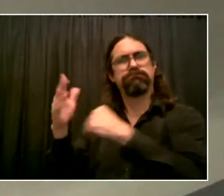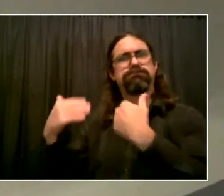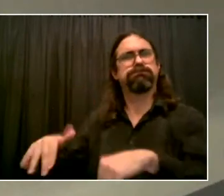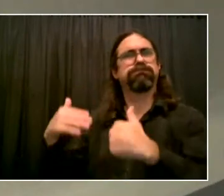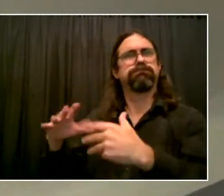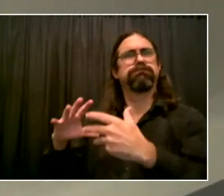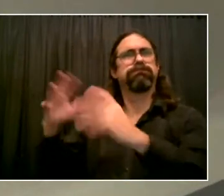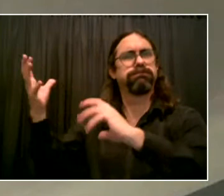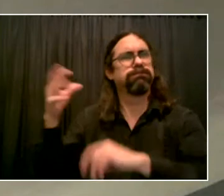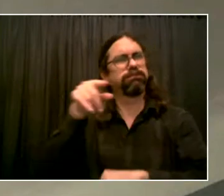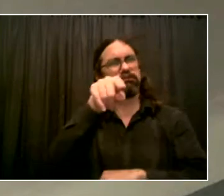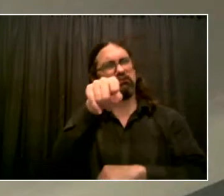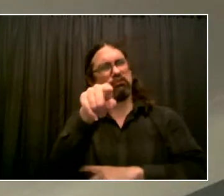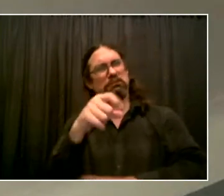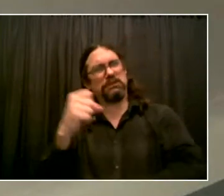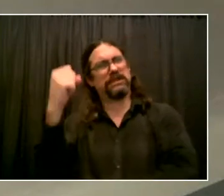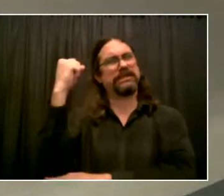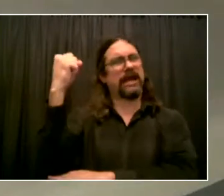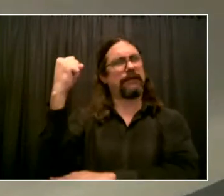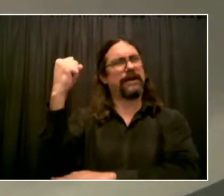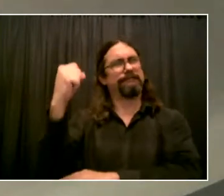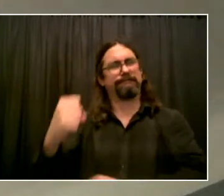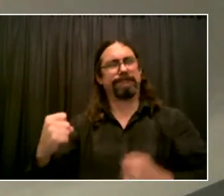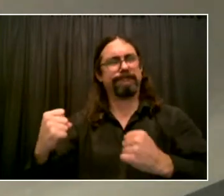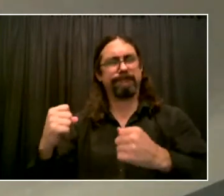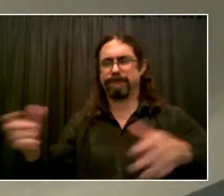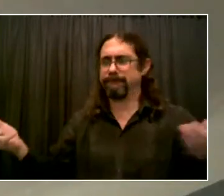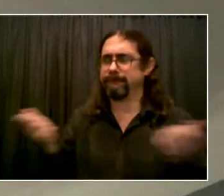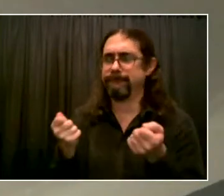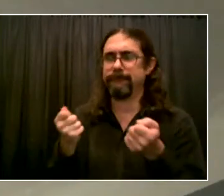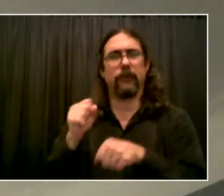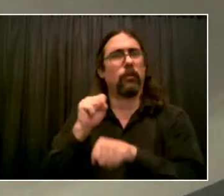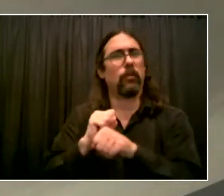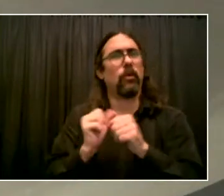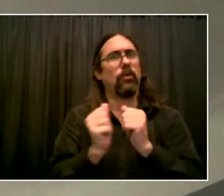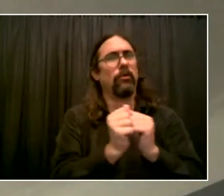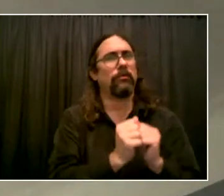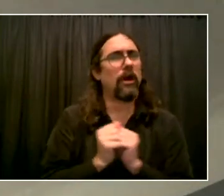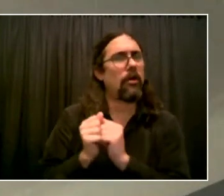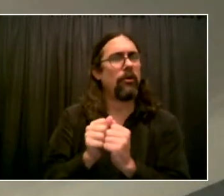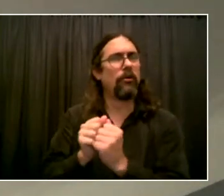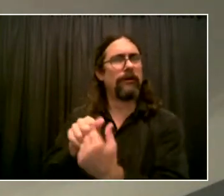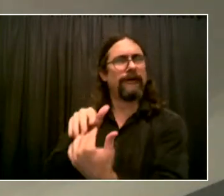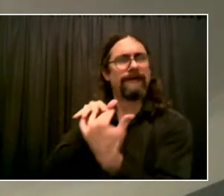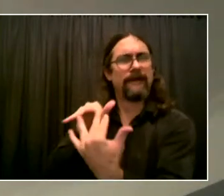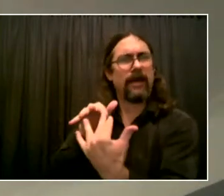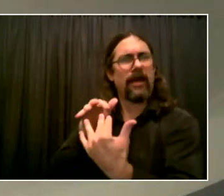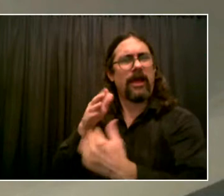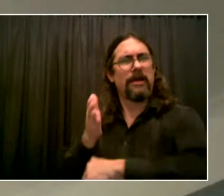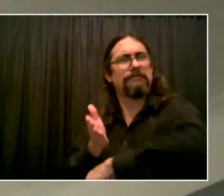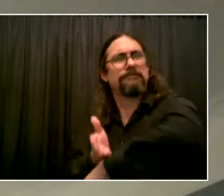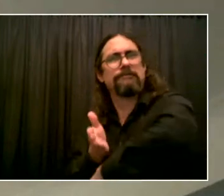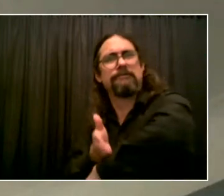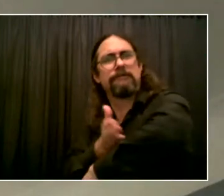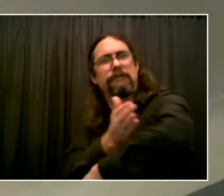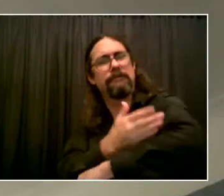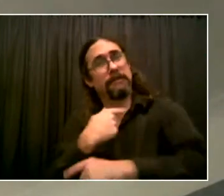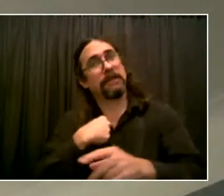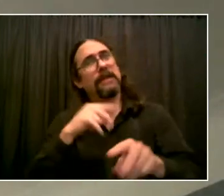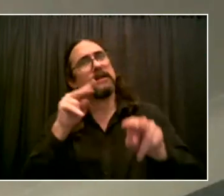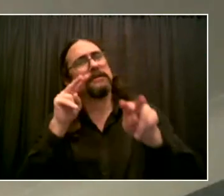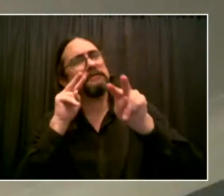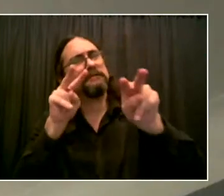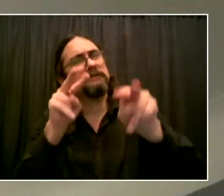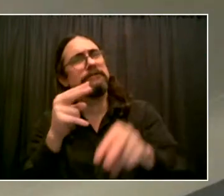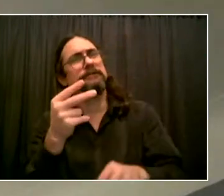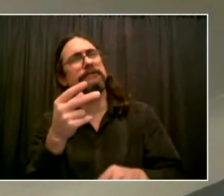together to get vaccinated and get doubly vaccinated. And for all of